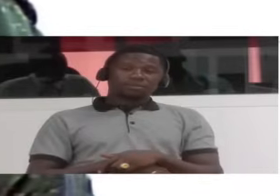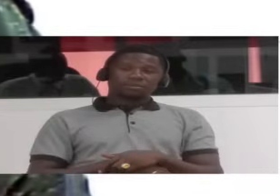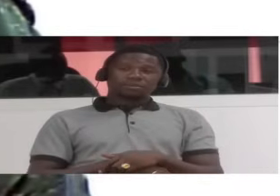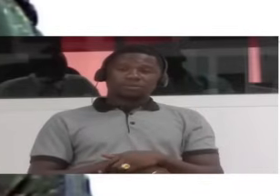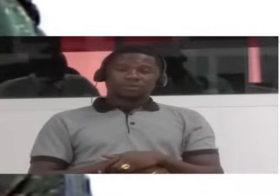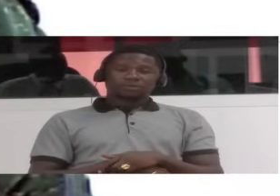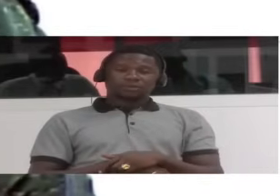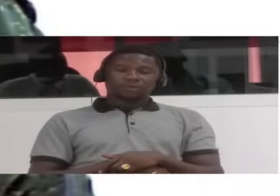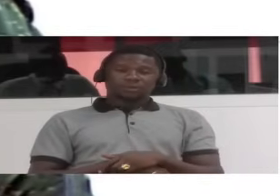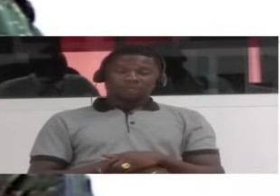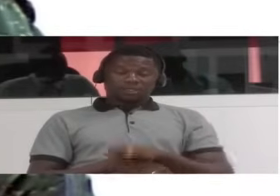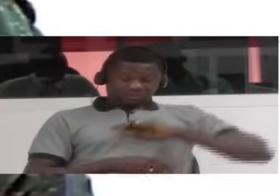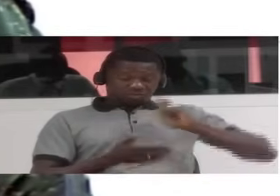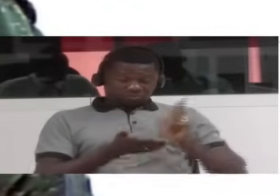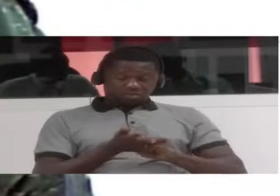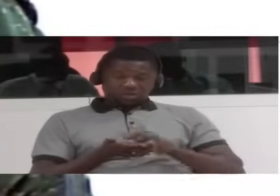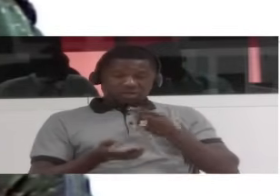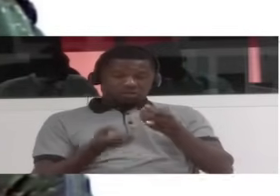He confirmed it to me.